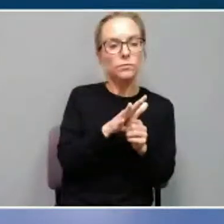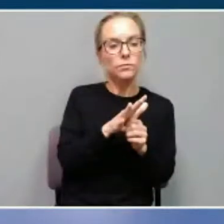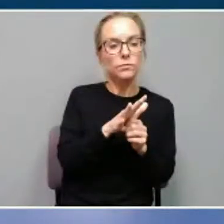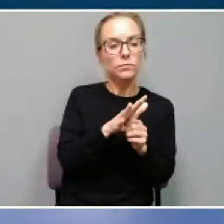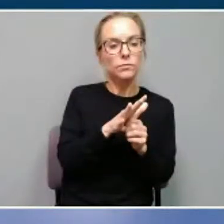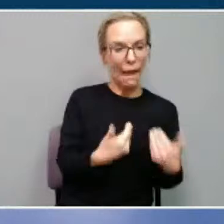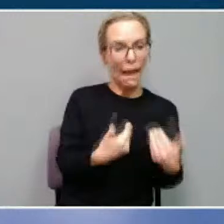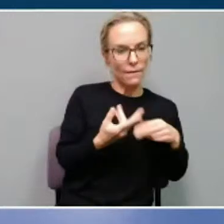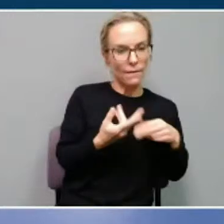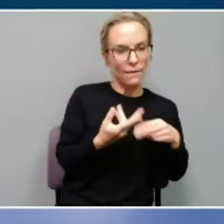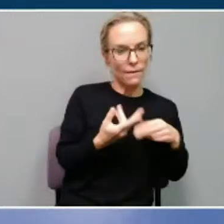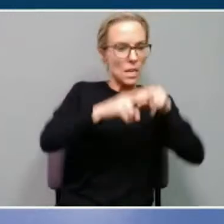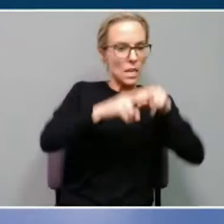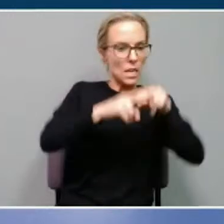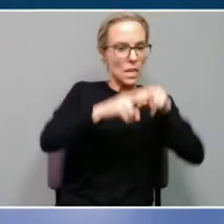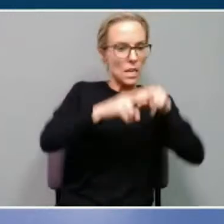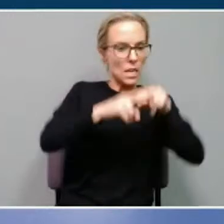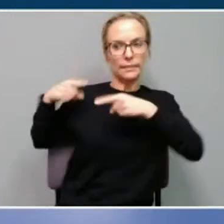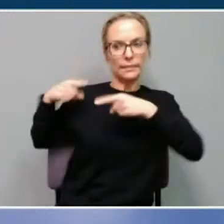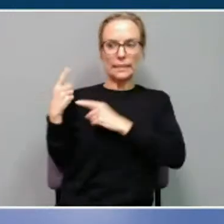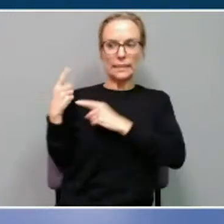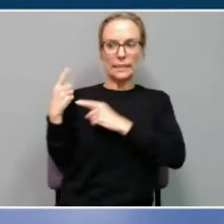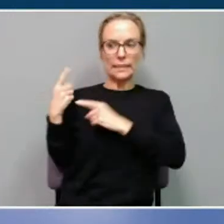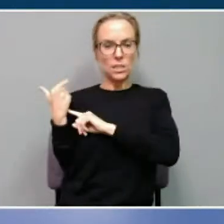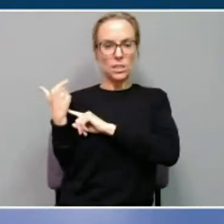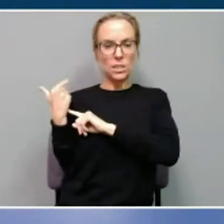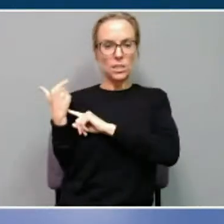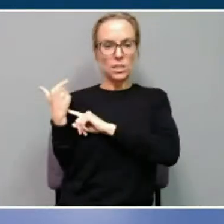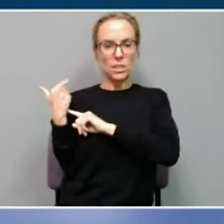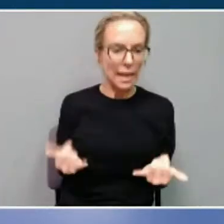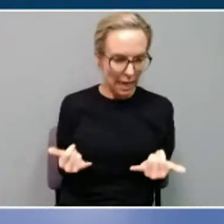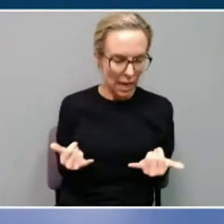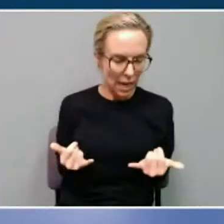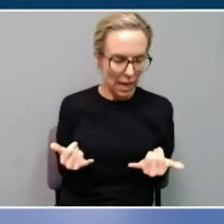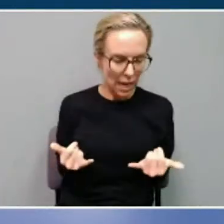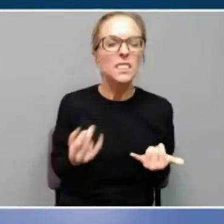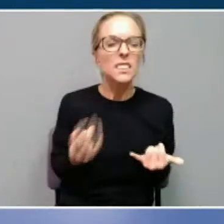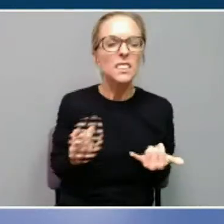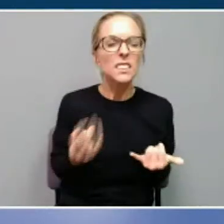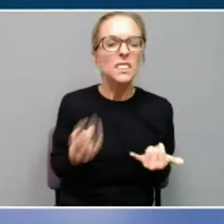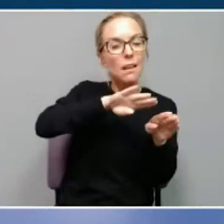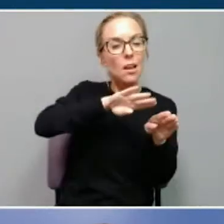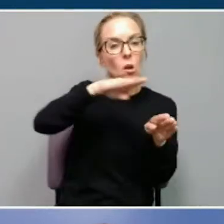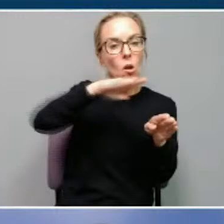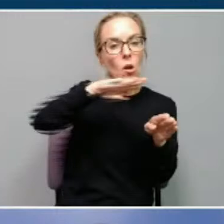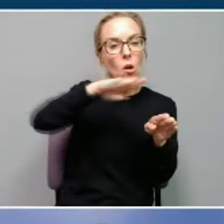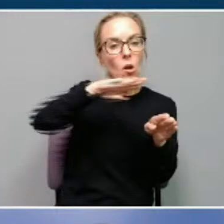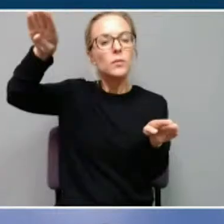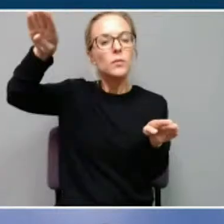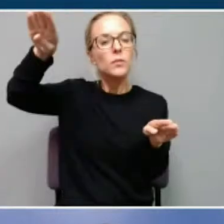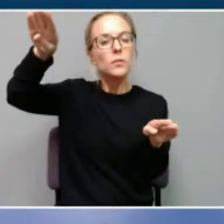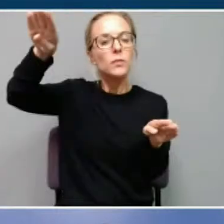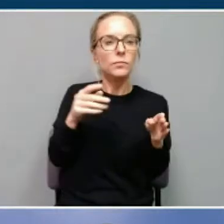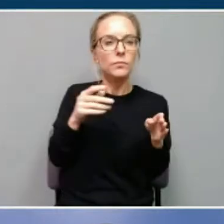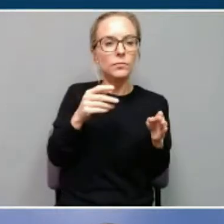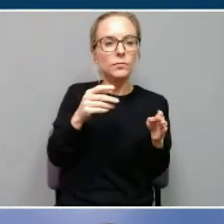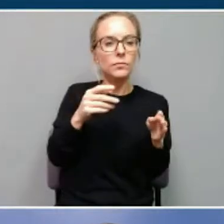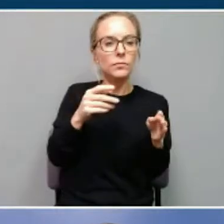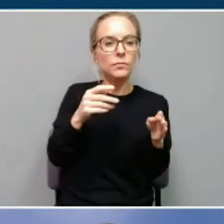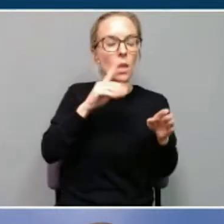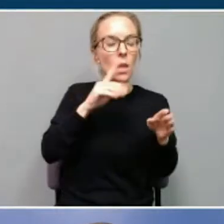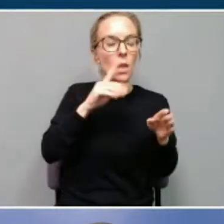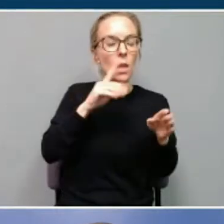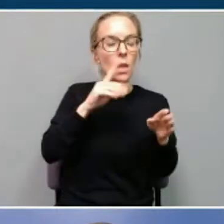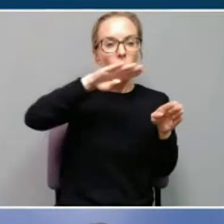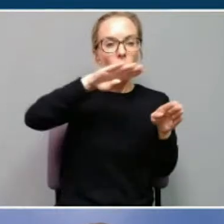started this increase. What you can see is it's actually getting a little less steep now, but